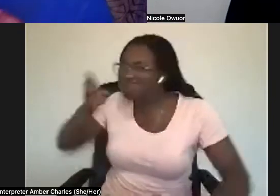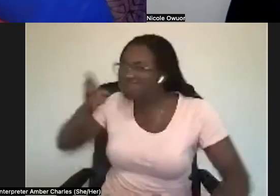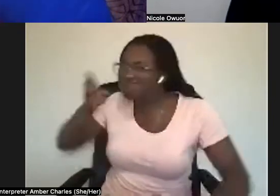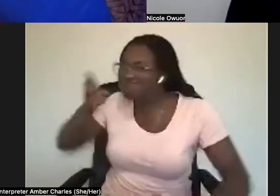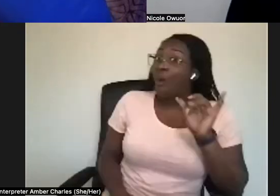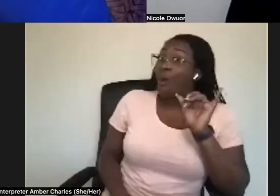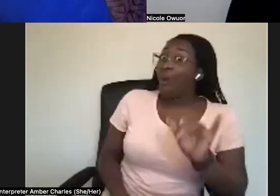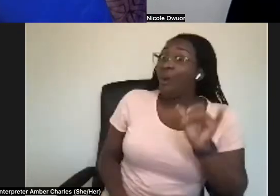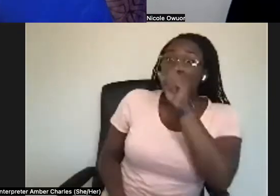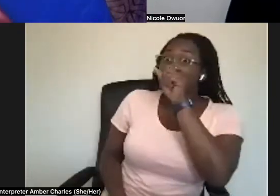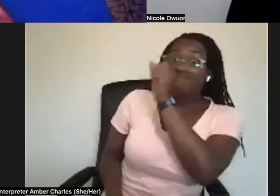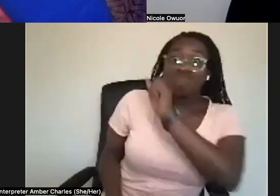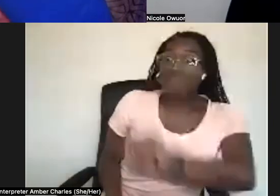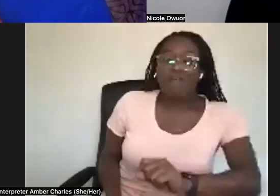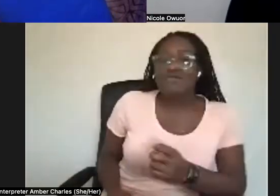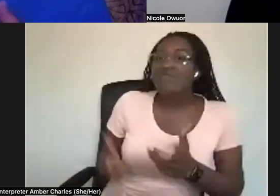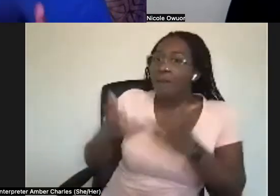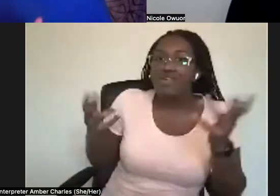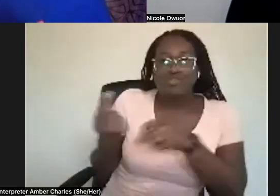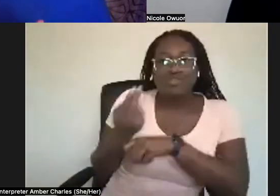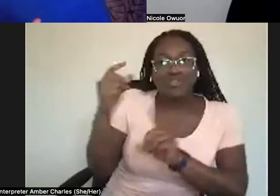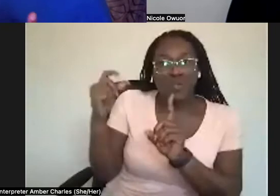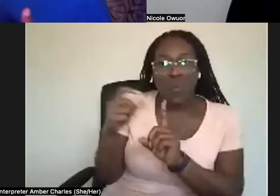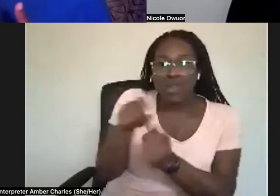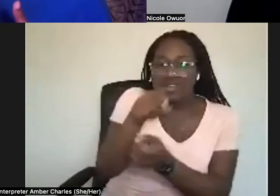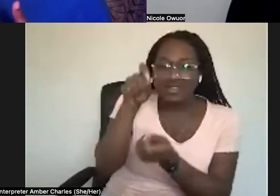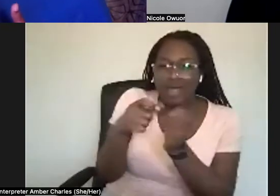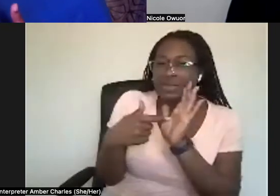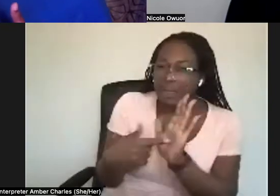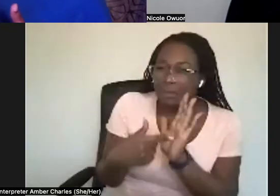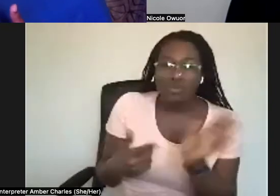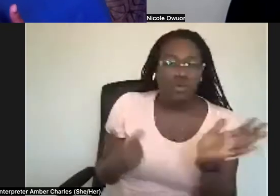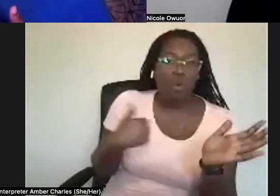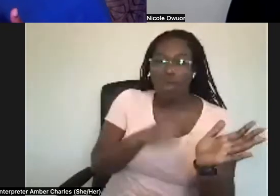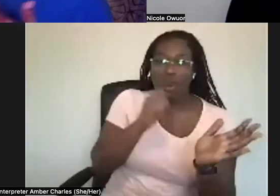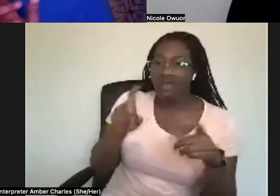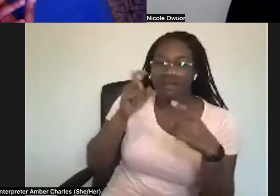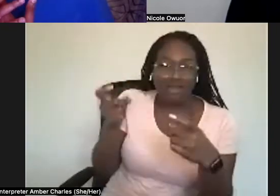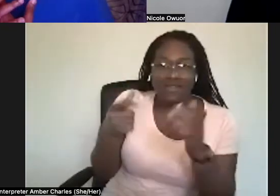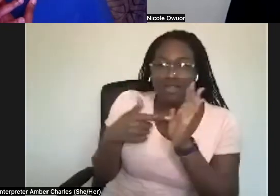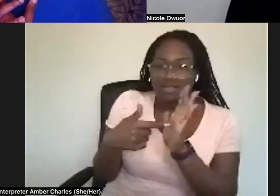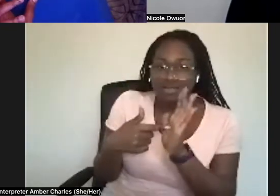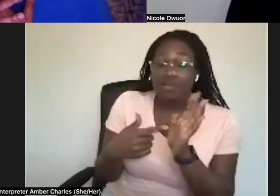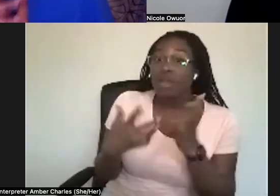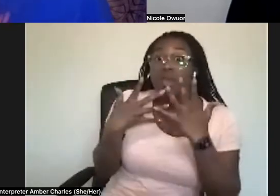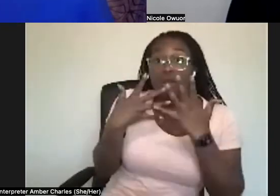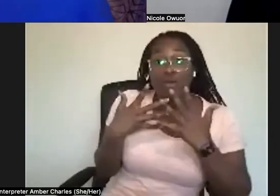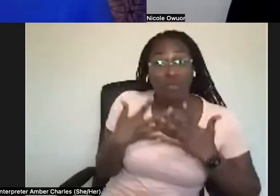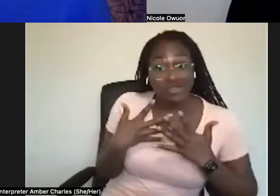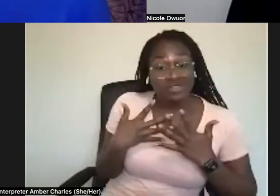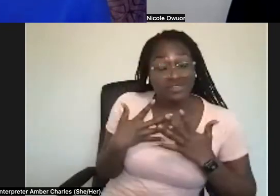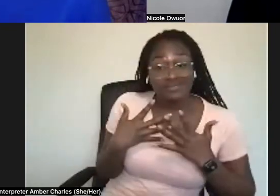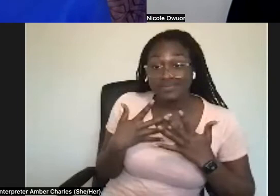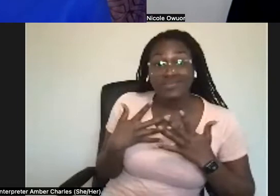I love this so much. And I love that you keep using the words examples. We are not given these examples. And unfortunately, we've had to